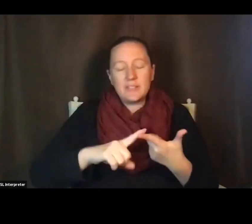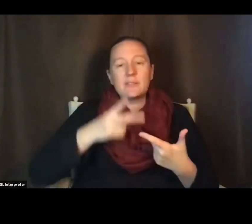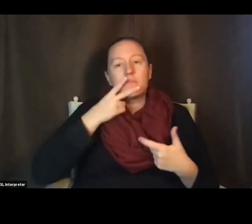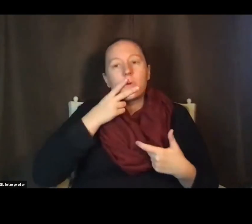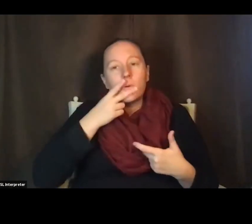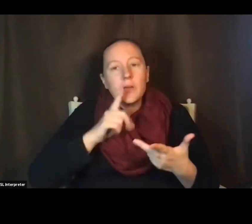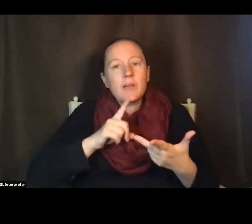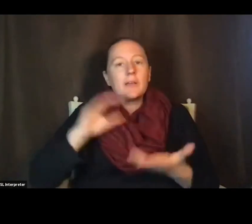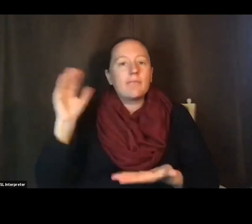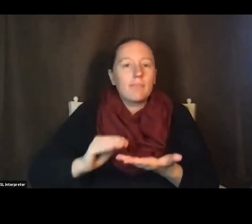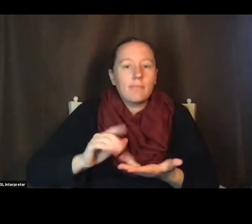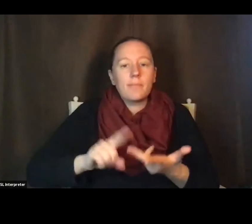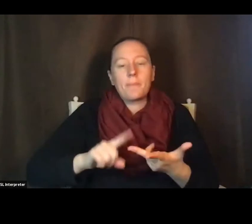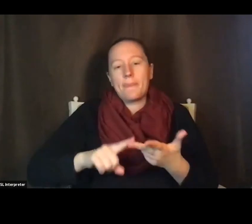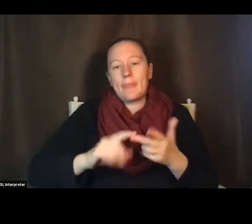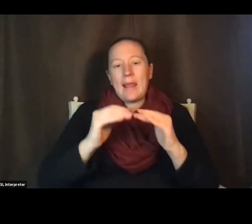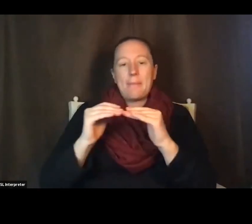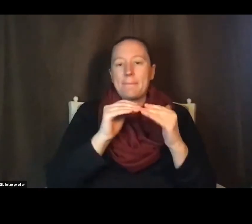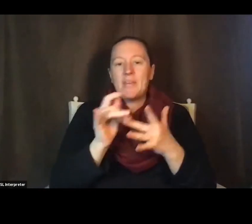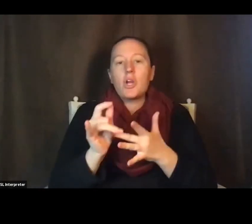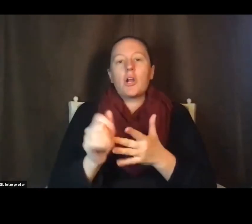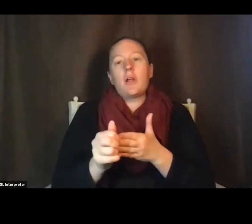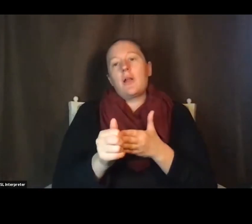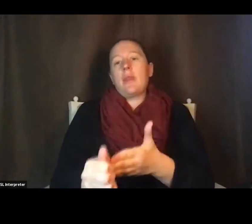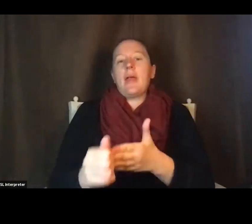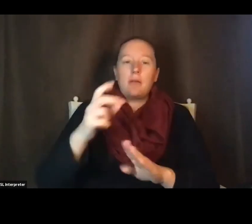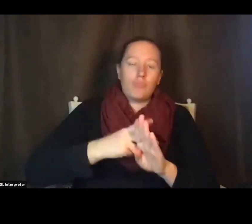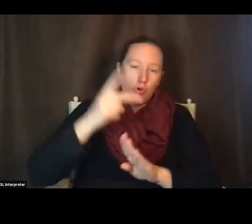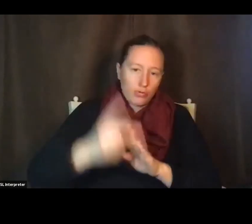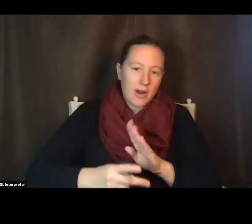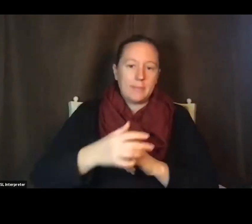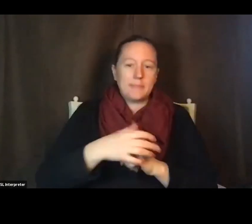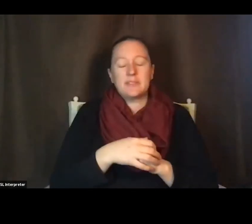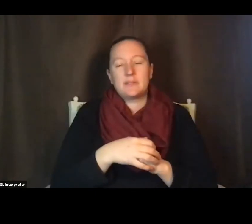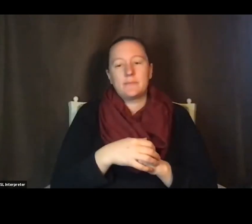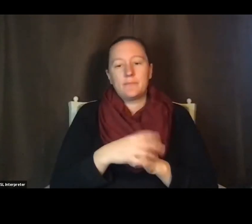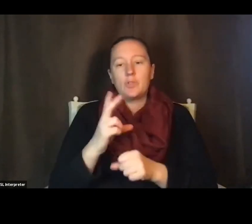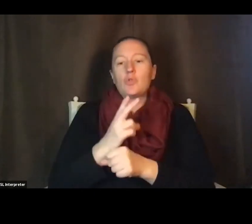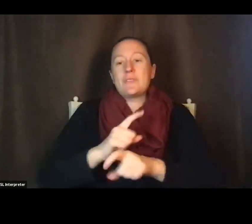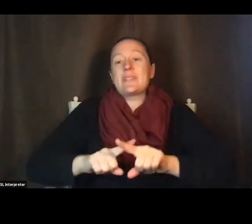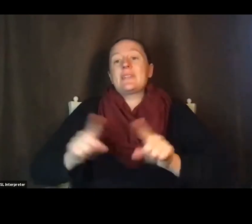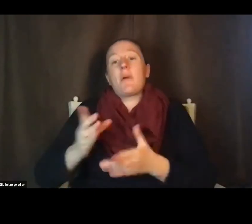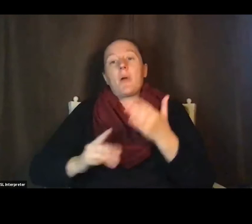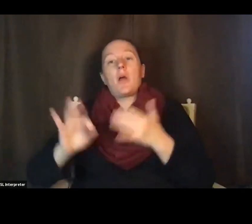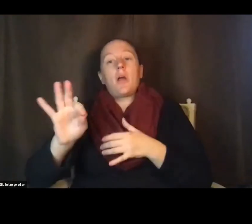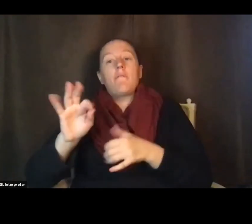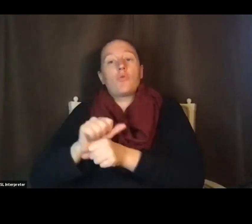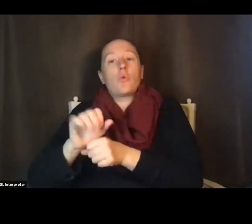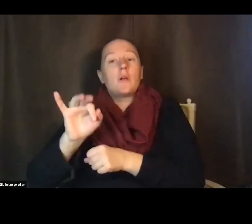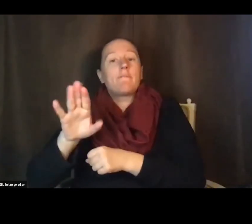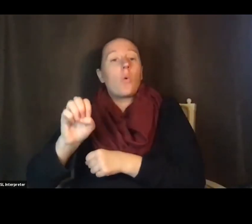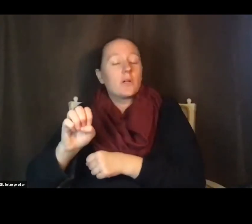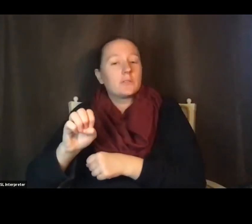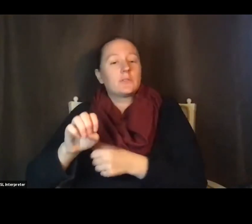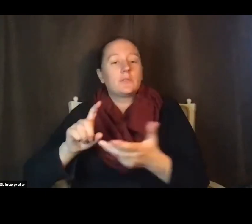peer and peer-led programming across the state, again, leveraging a different part of the workforce to address needs, and to